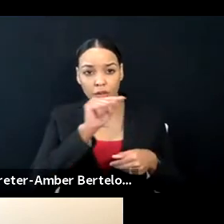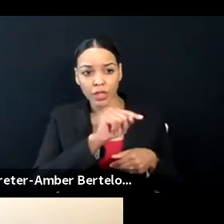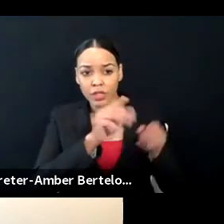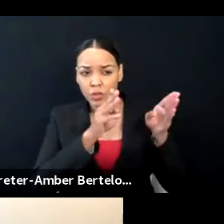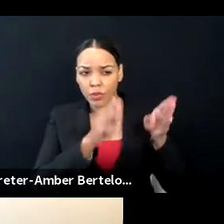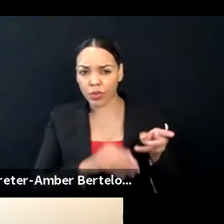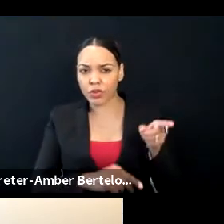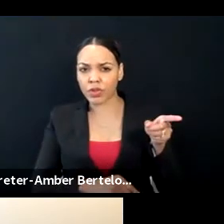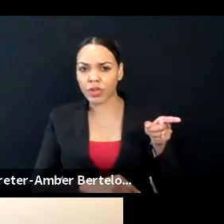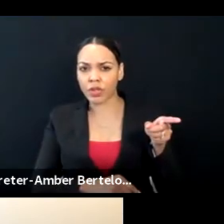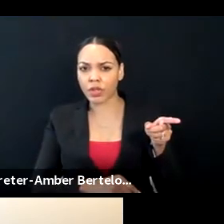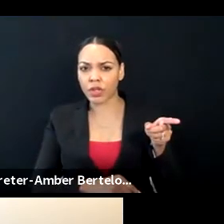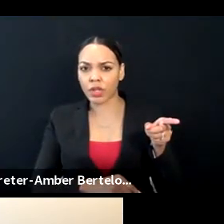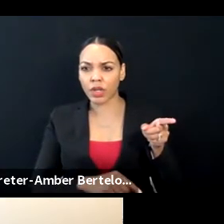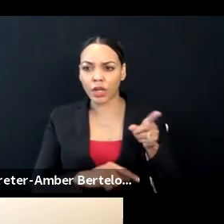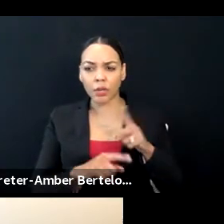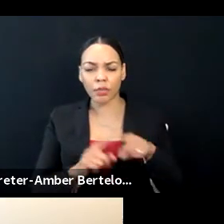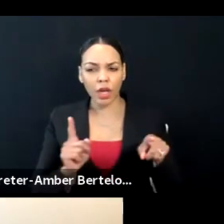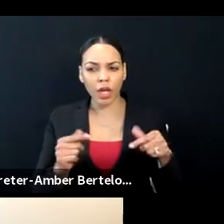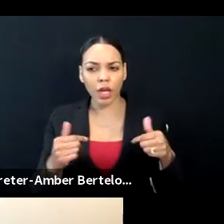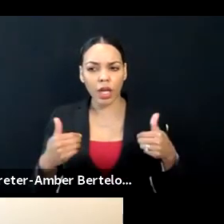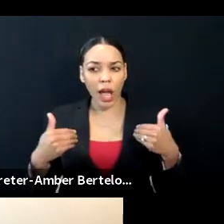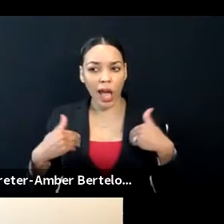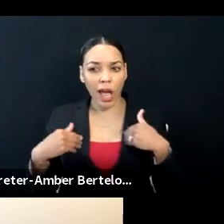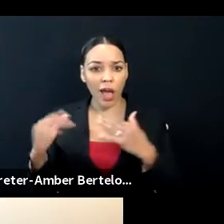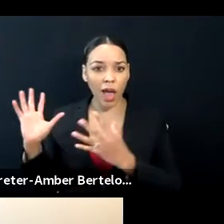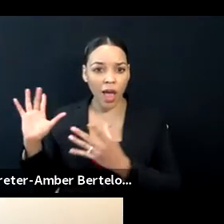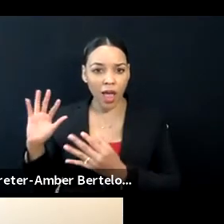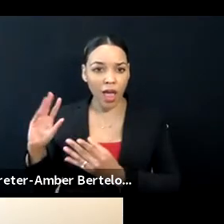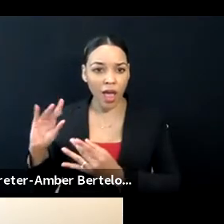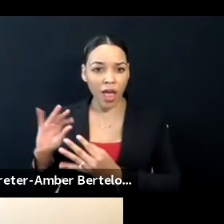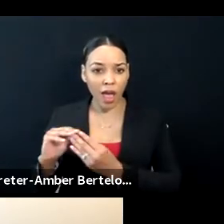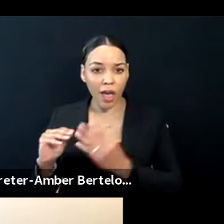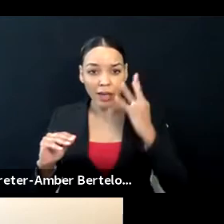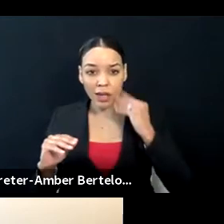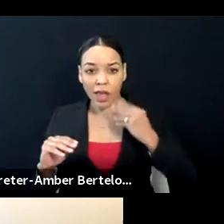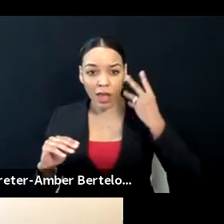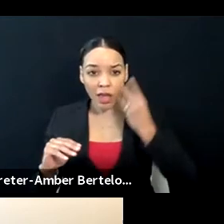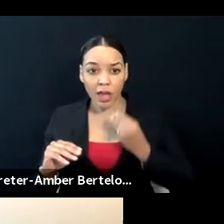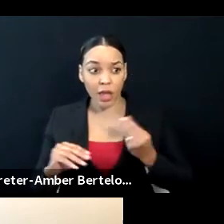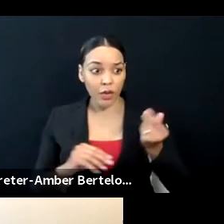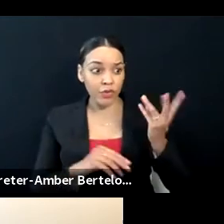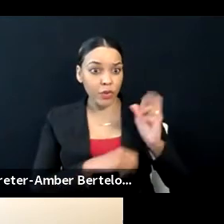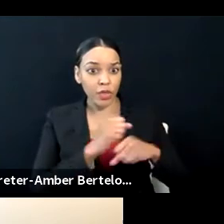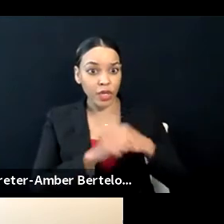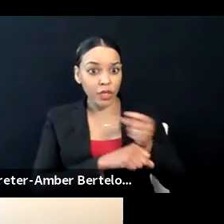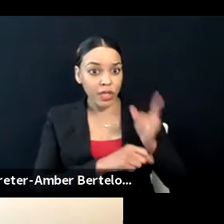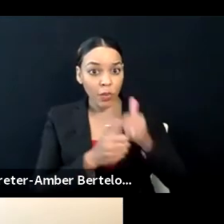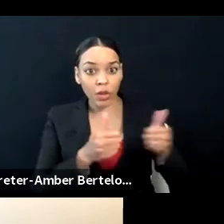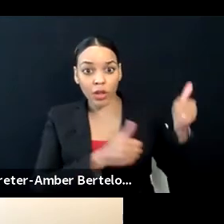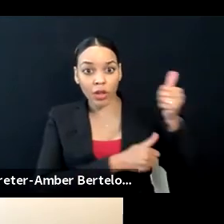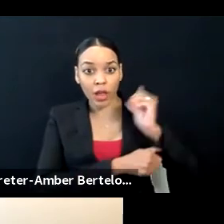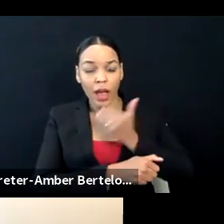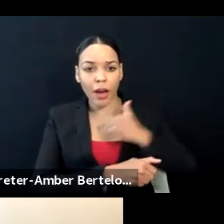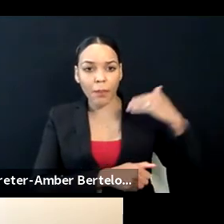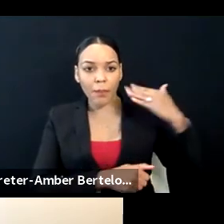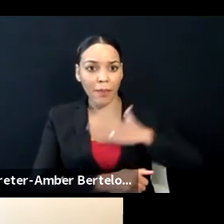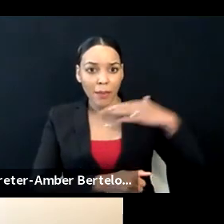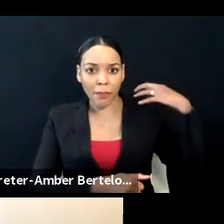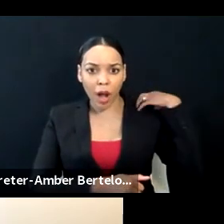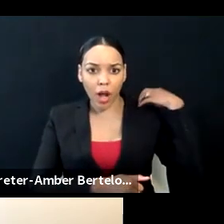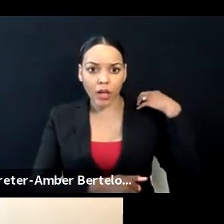over here, and I have a lifetime more experience than them. And in a few years, they're going to be my boss. And they're like, yeah, that's just the way it